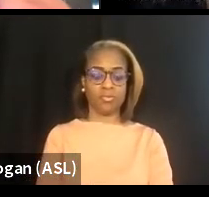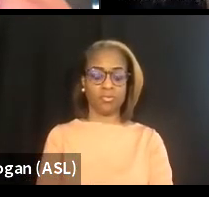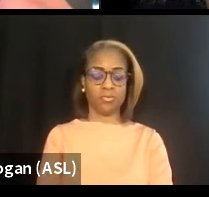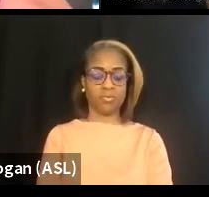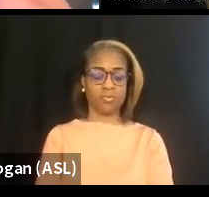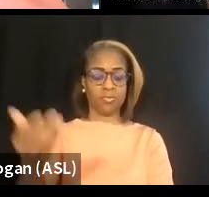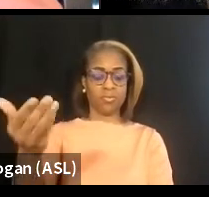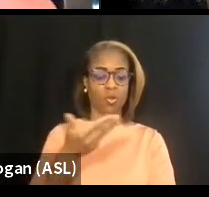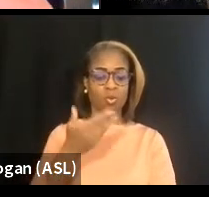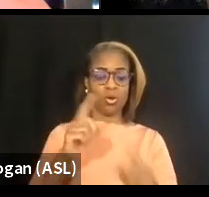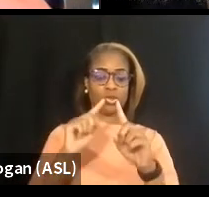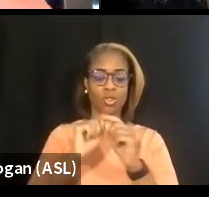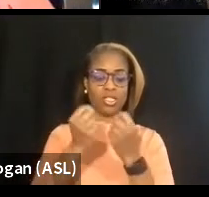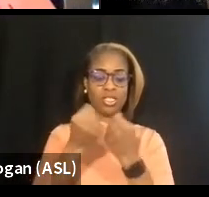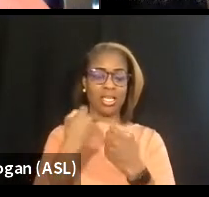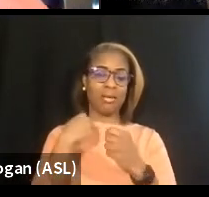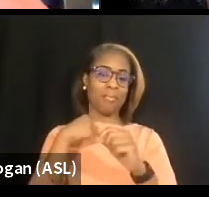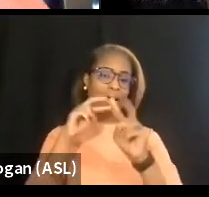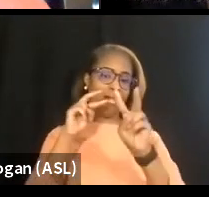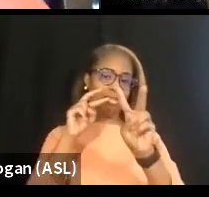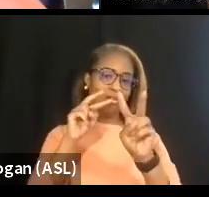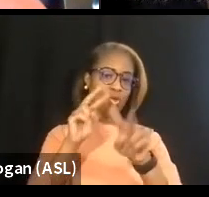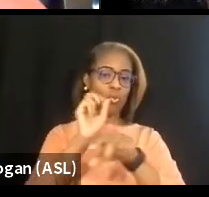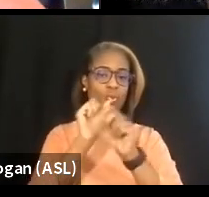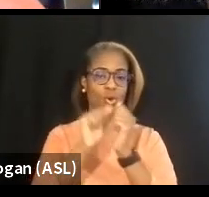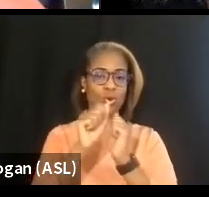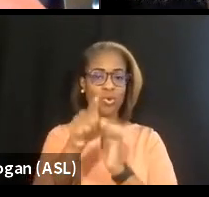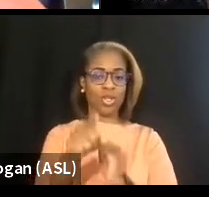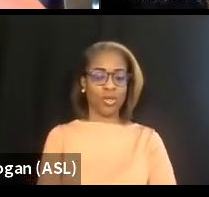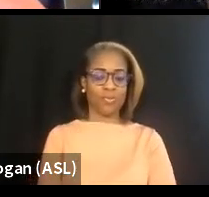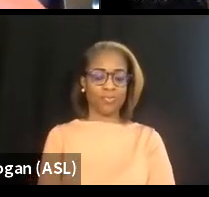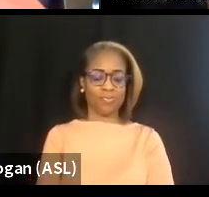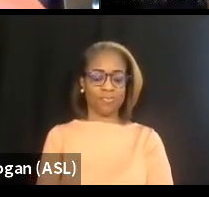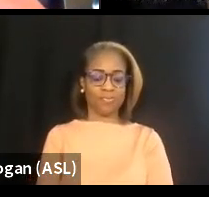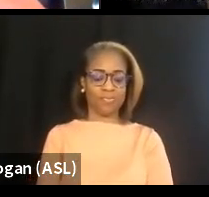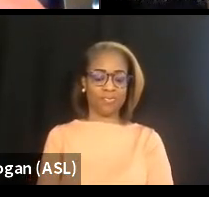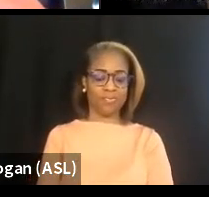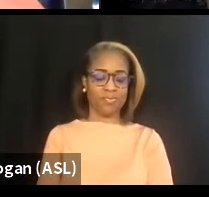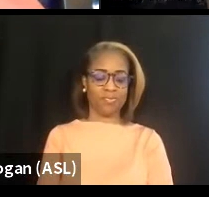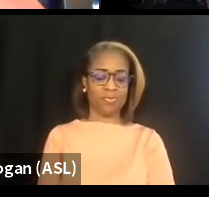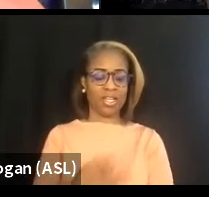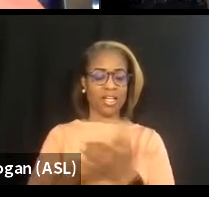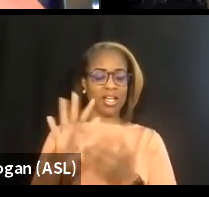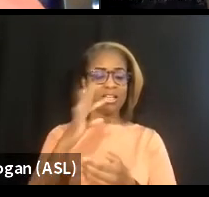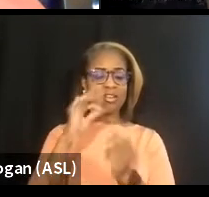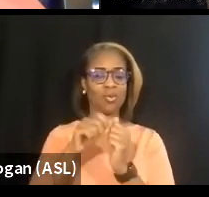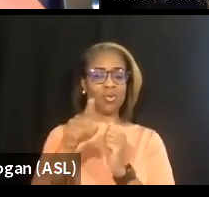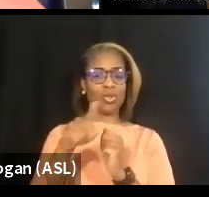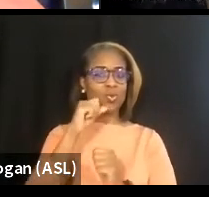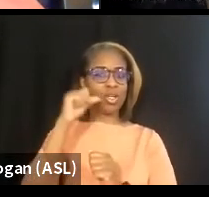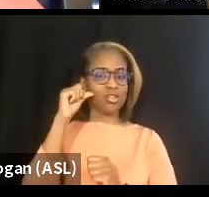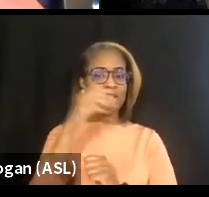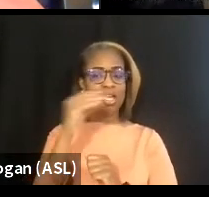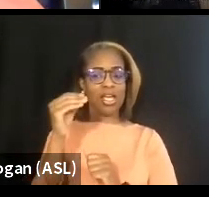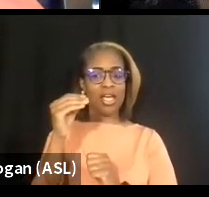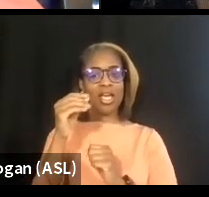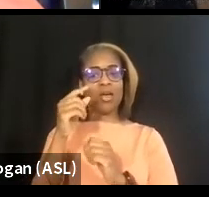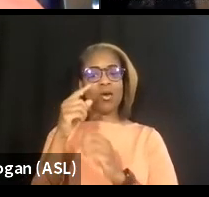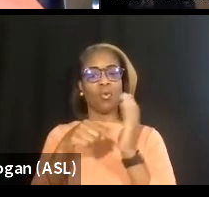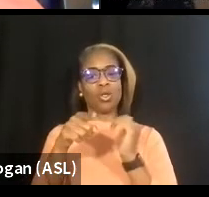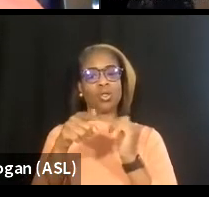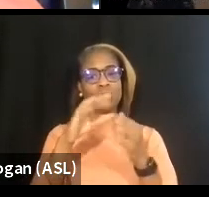Welcome to the team, and I look forward to working with you. And it was nice talking to you yesterday and hearing what you had to say this morning.